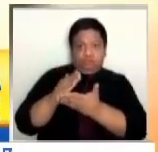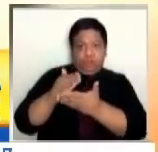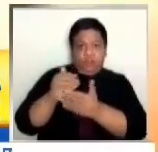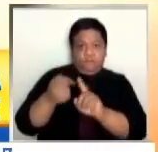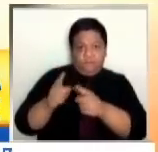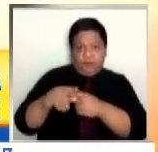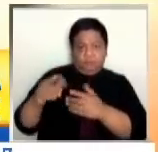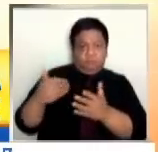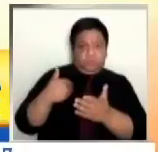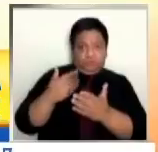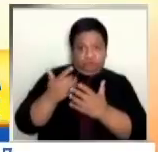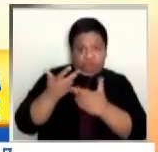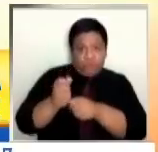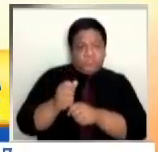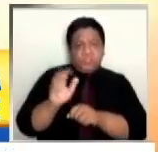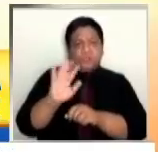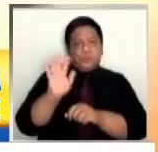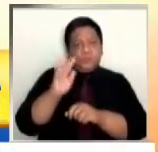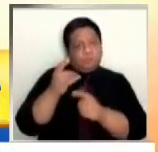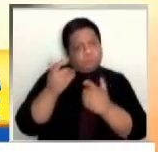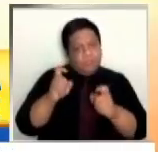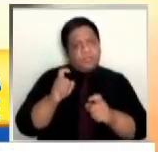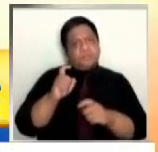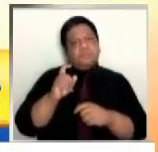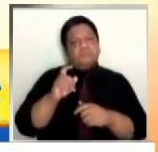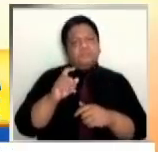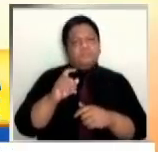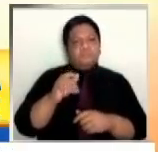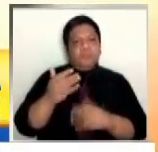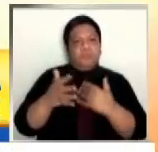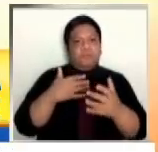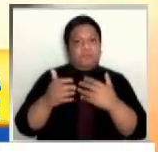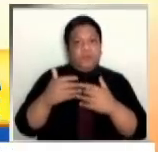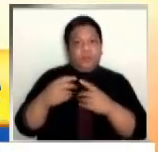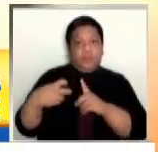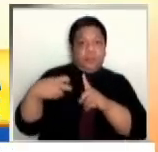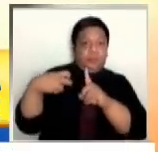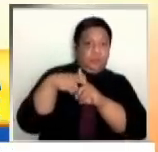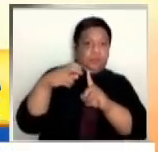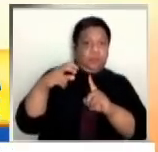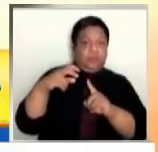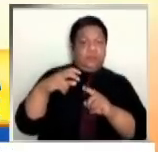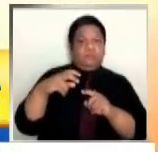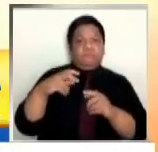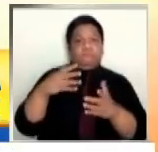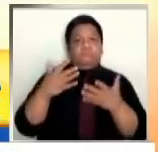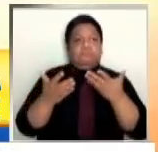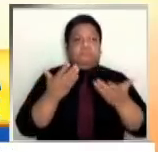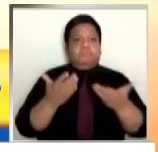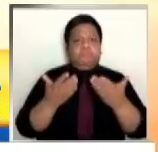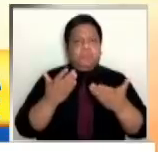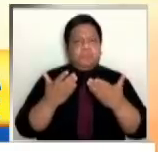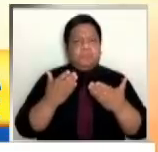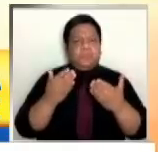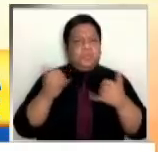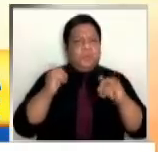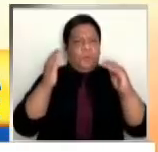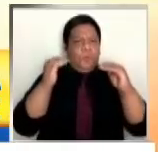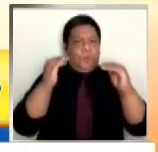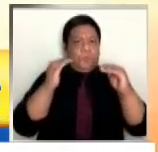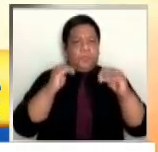if we are directed into possible malicious links, there is still hope that hindi